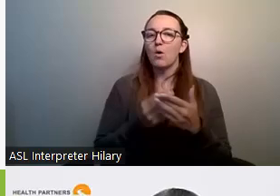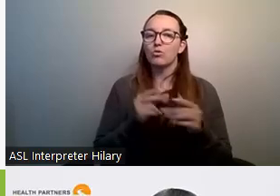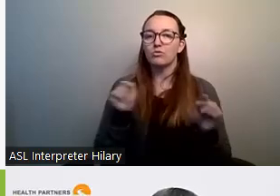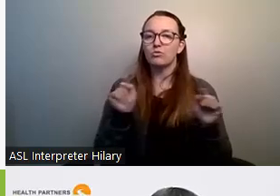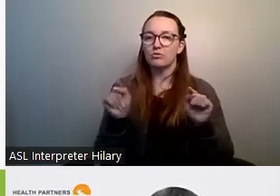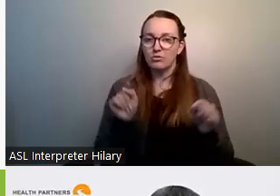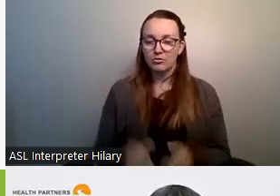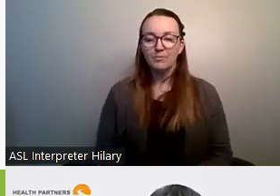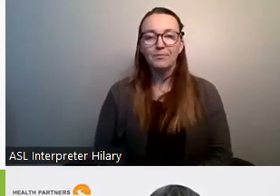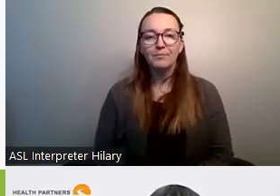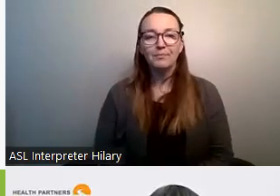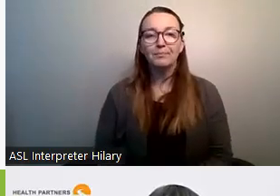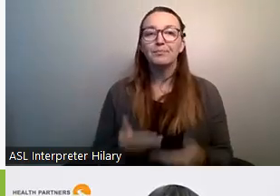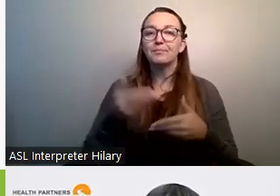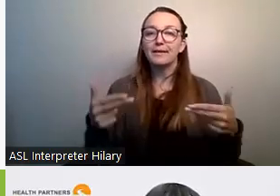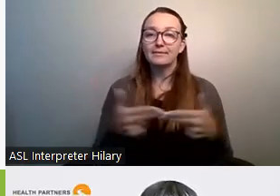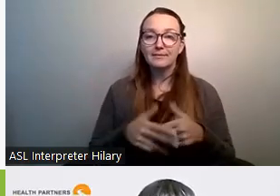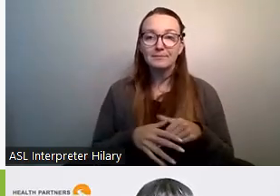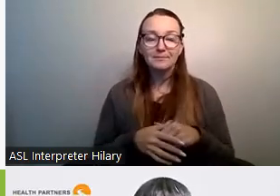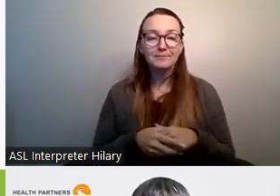you. Next slide, please.